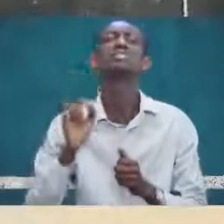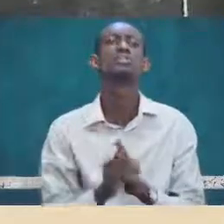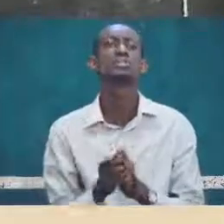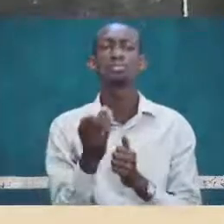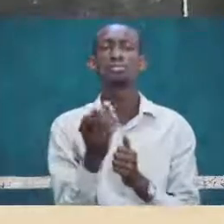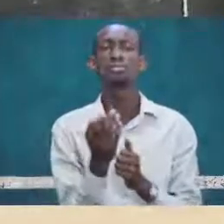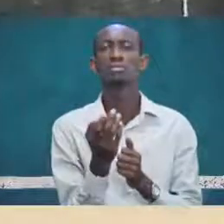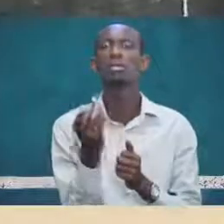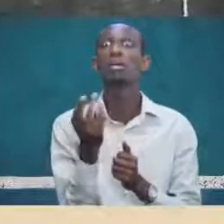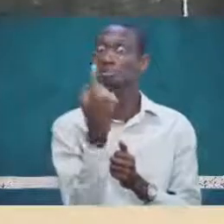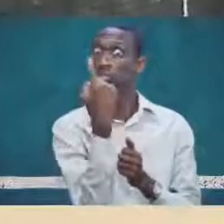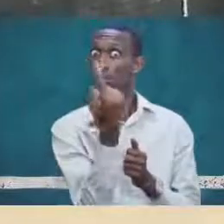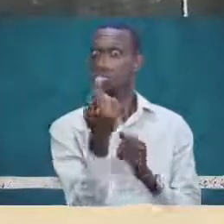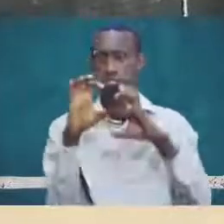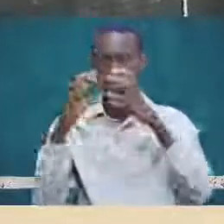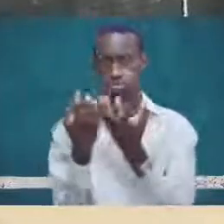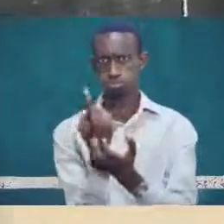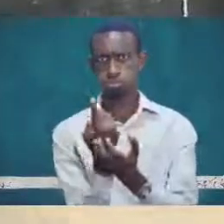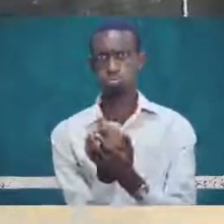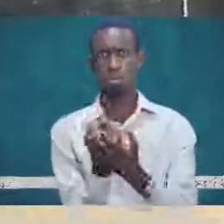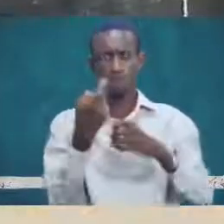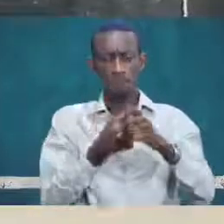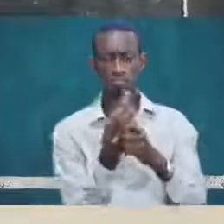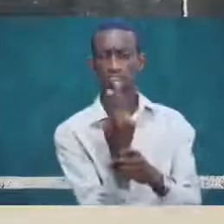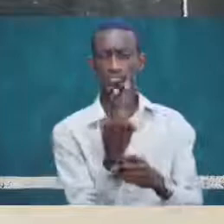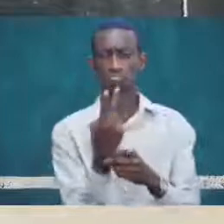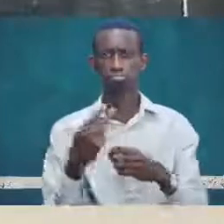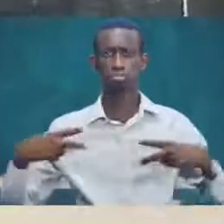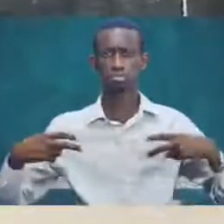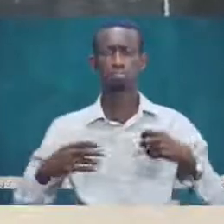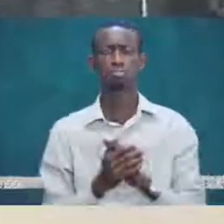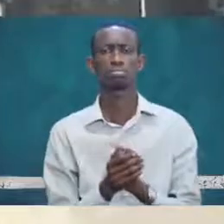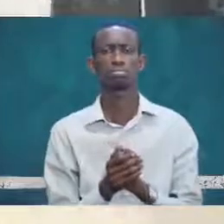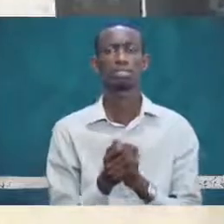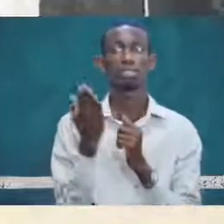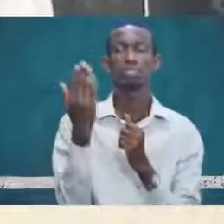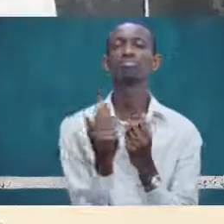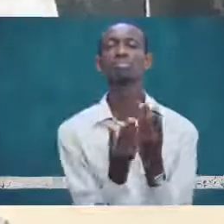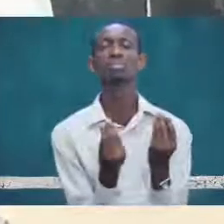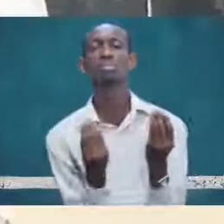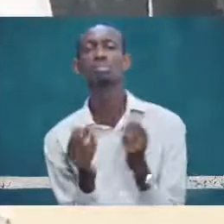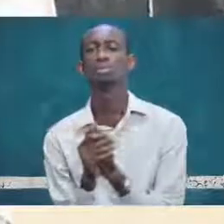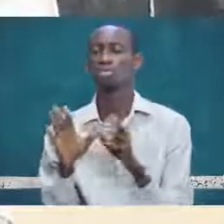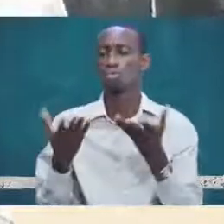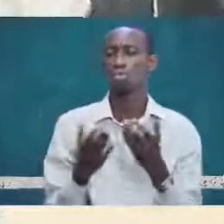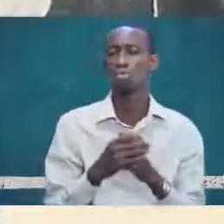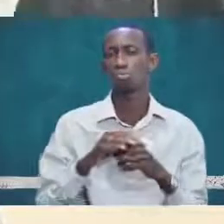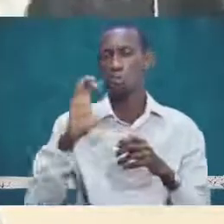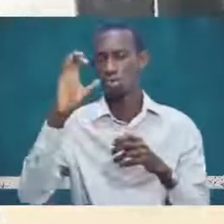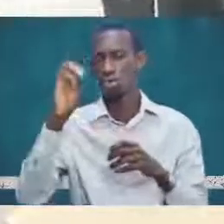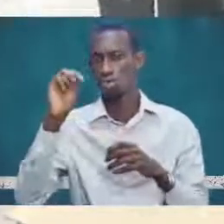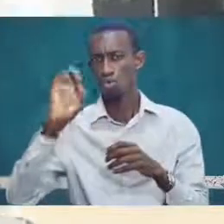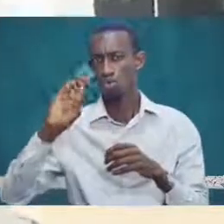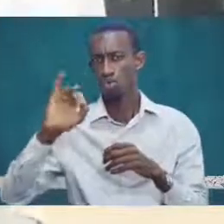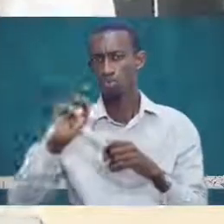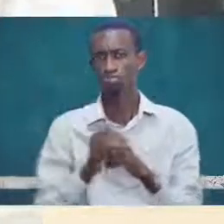This is one substance formed from its elements. That is a synthesis reaction or a combination reaction. We